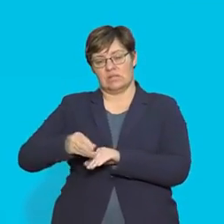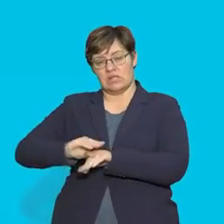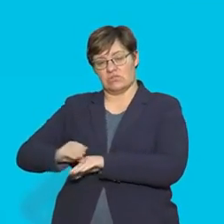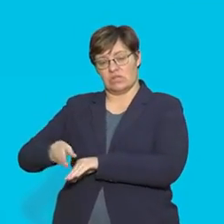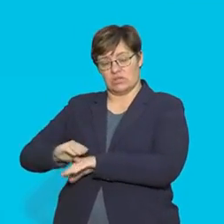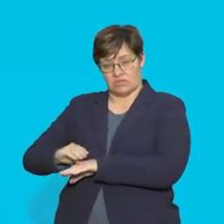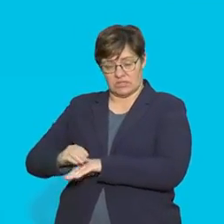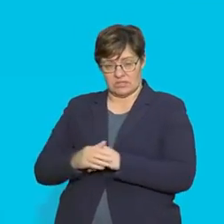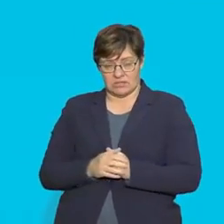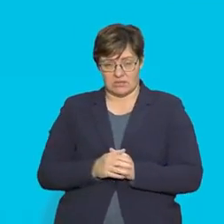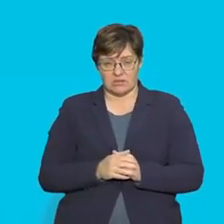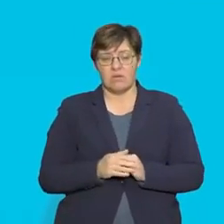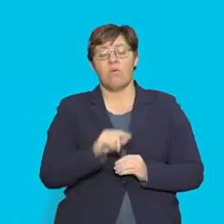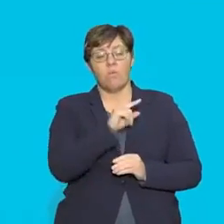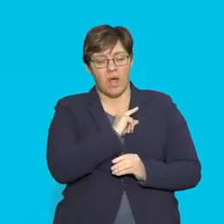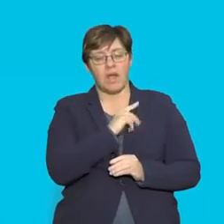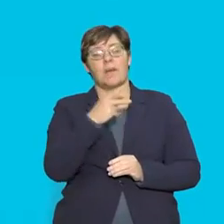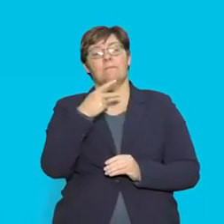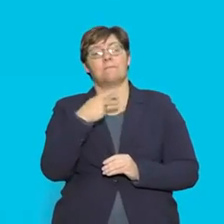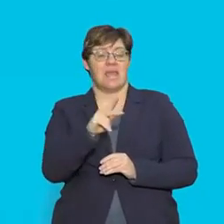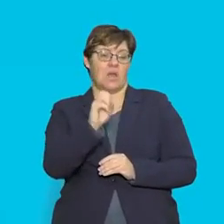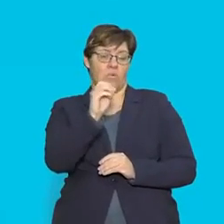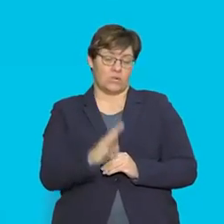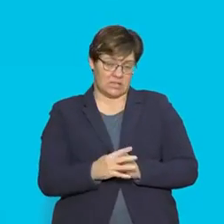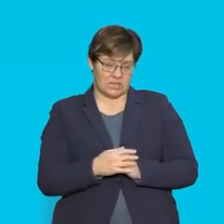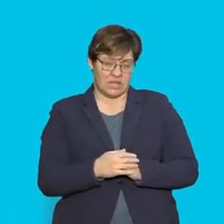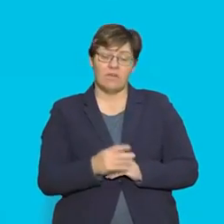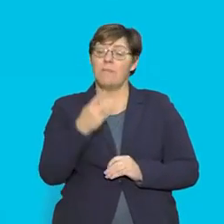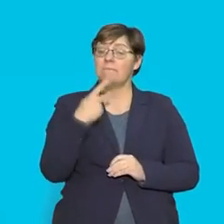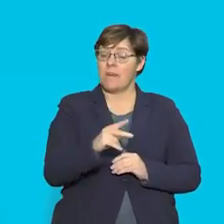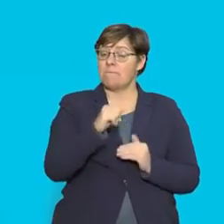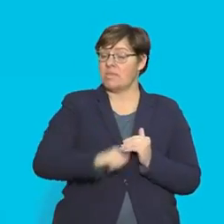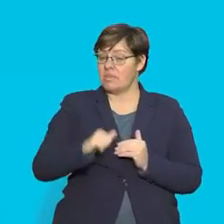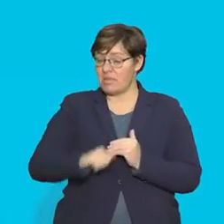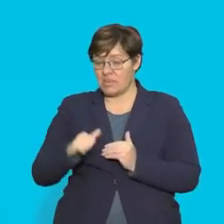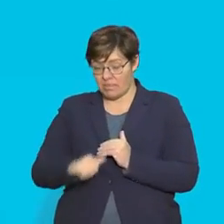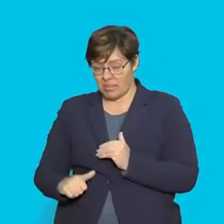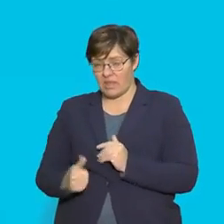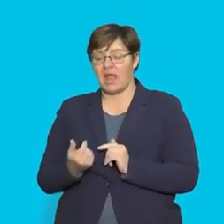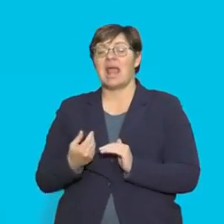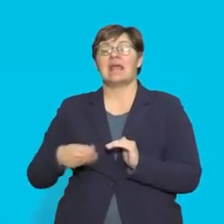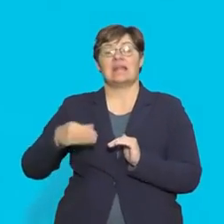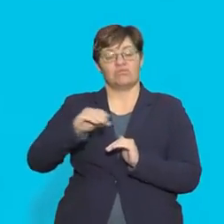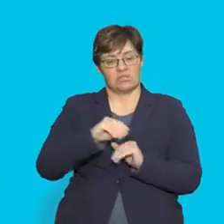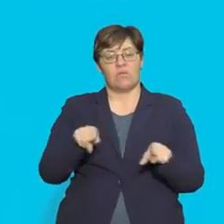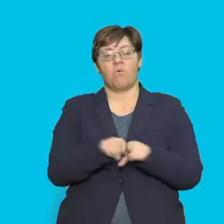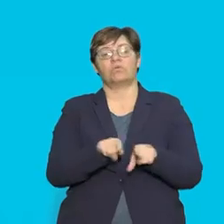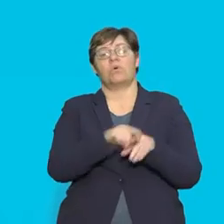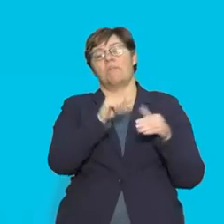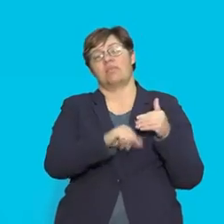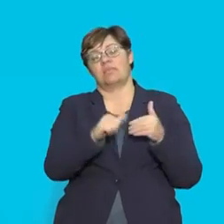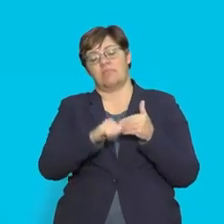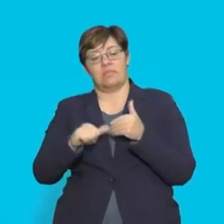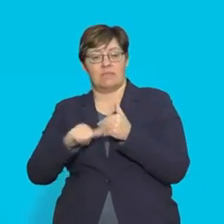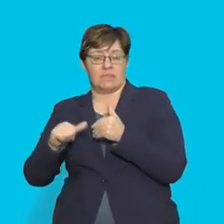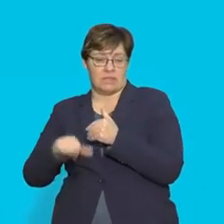basis. The interest itself is charged on a quarterly basis because your payments are quarterly. If your payments are monthly, the interest